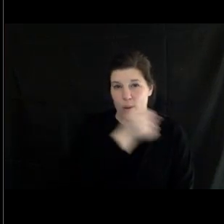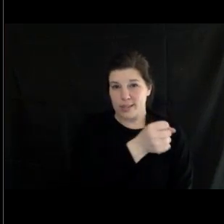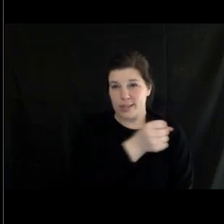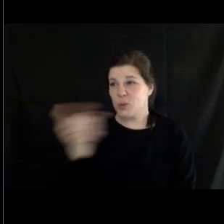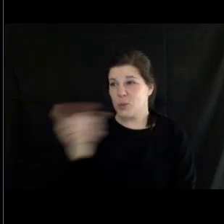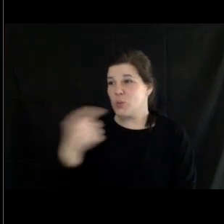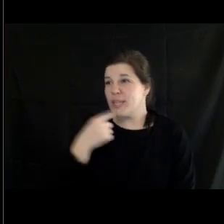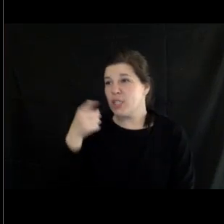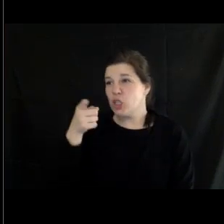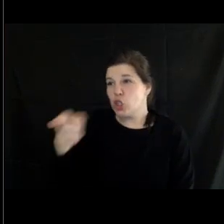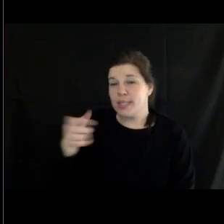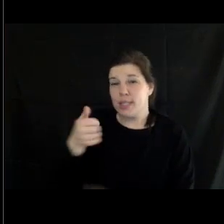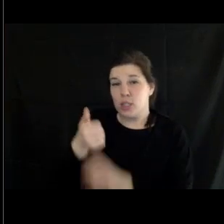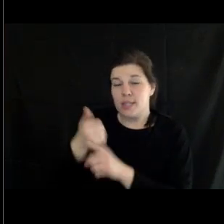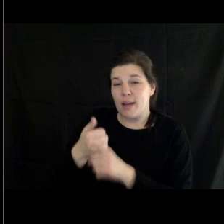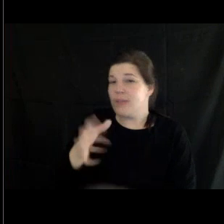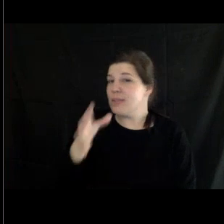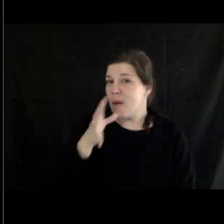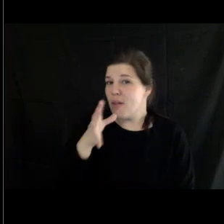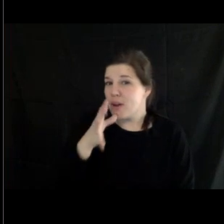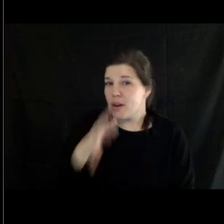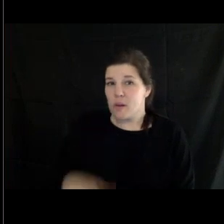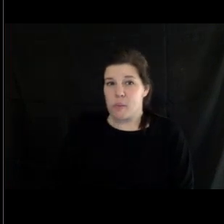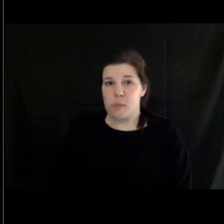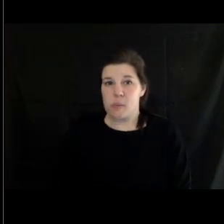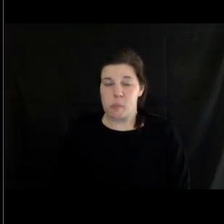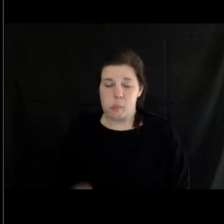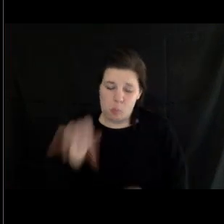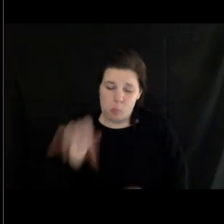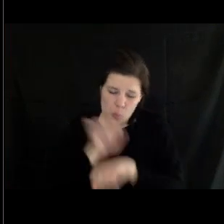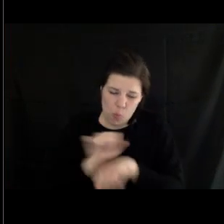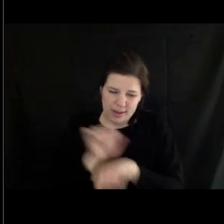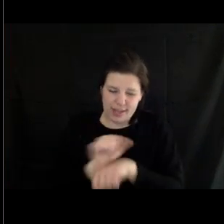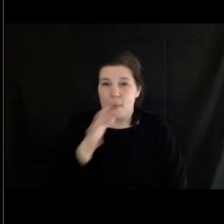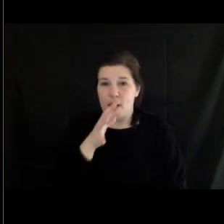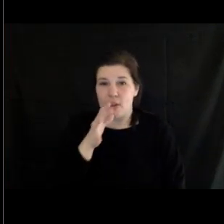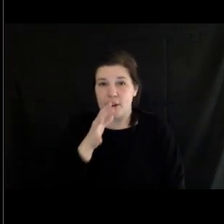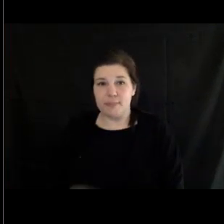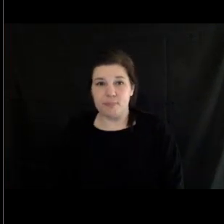a mother, a working mother.